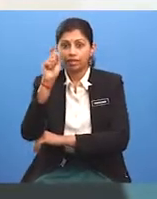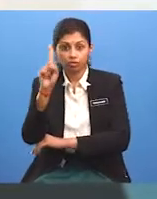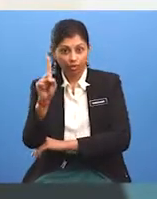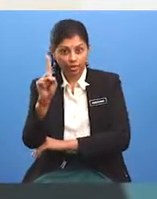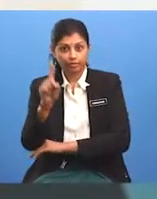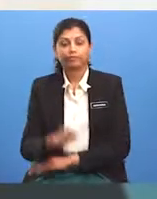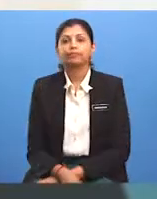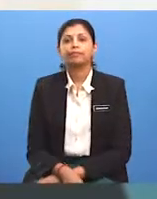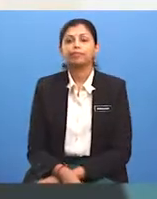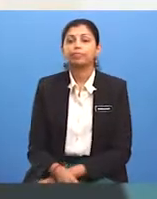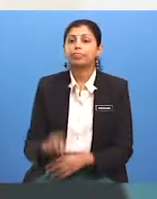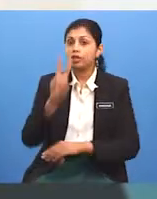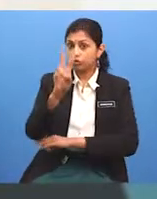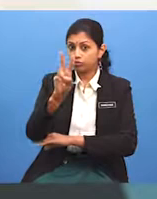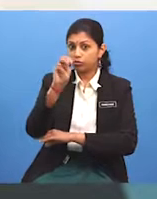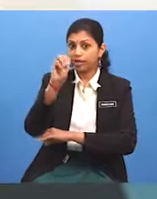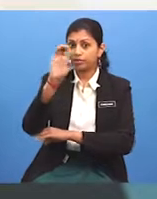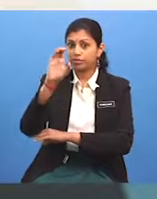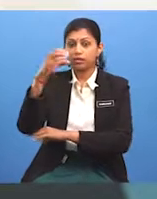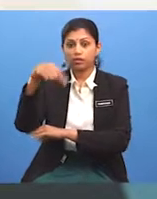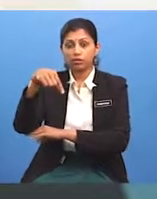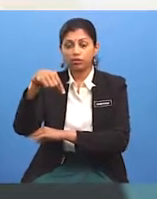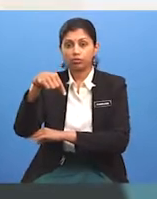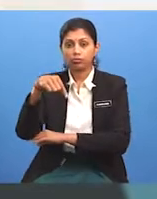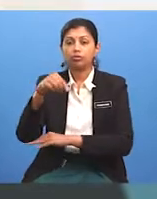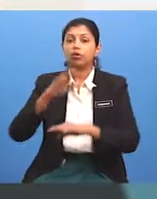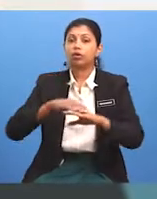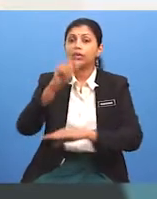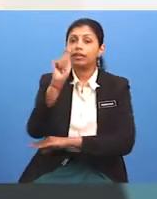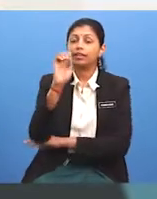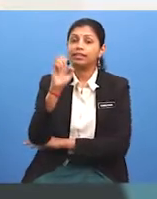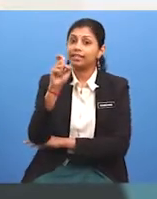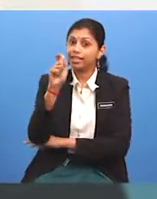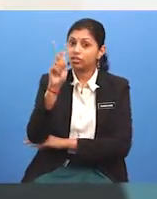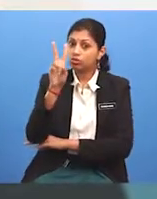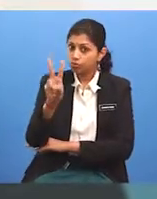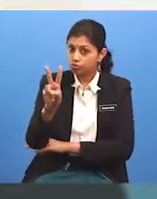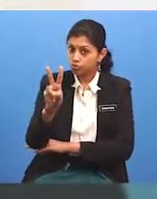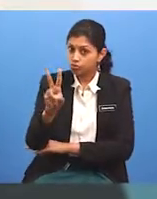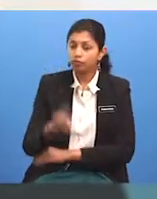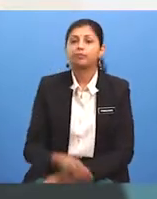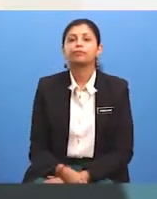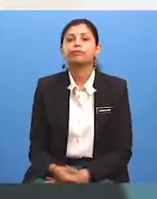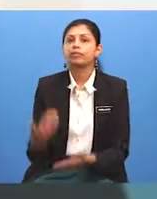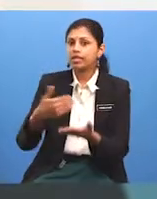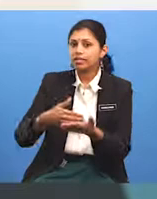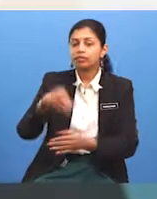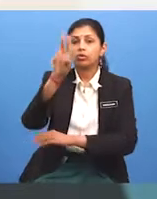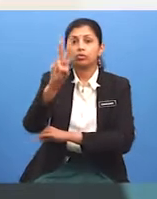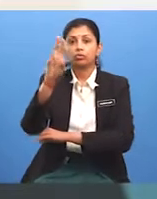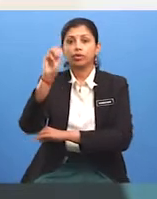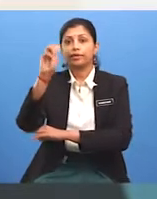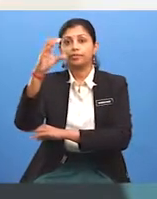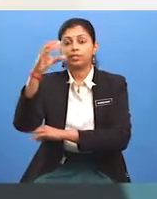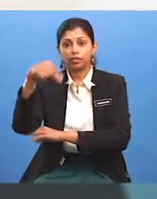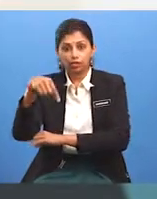choice questions based on text 2, and finally, another 2 multiple choice